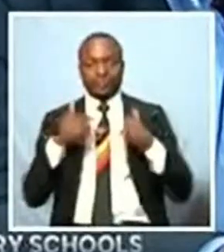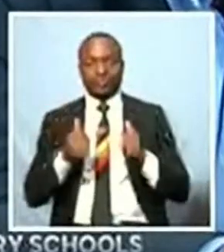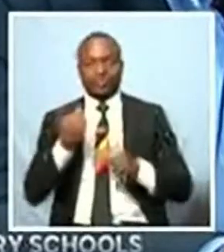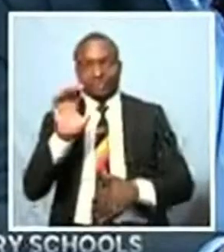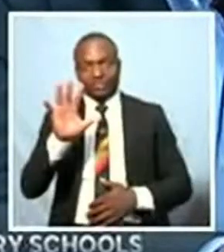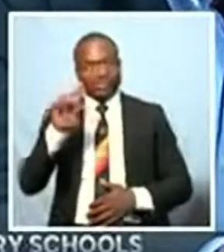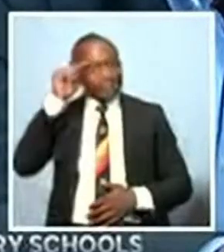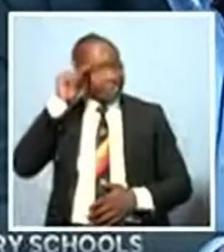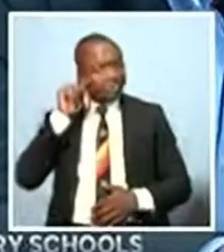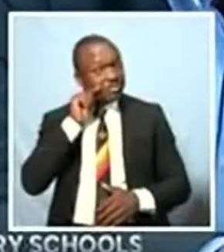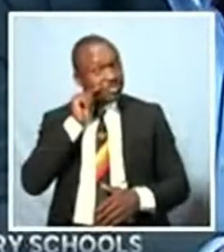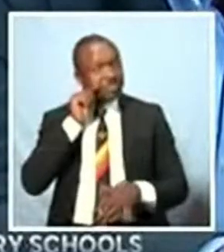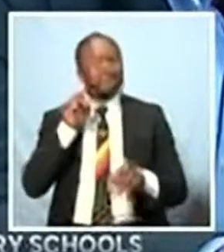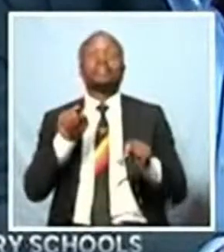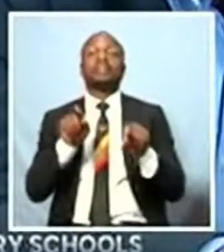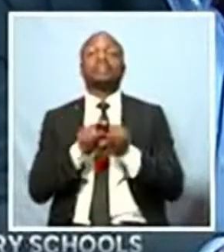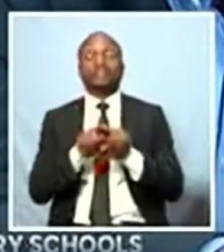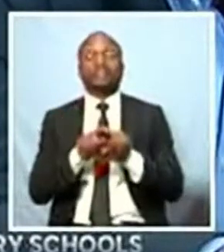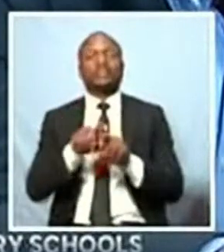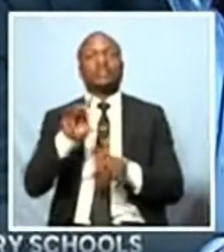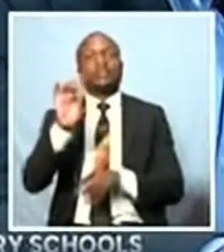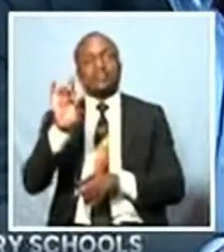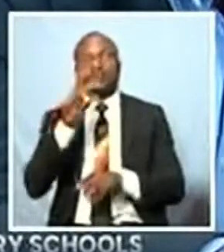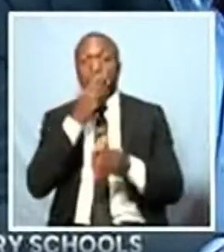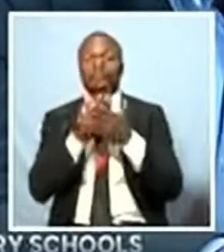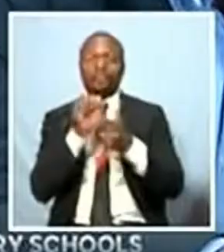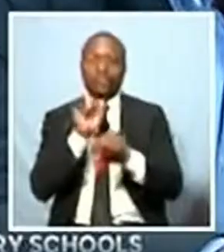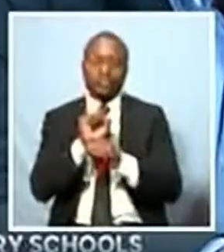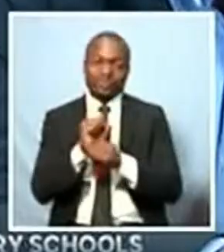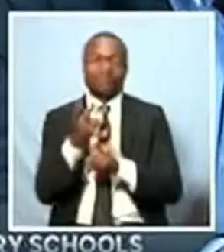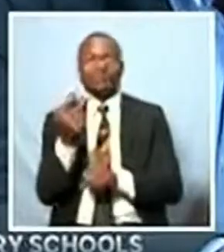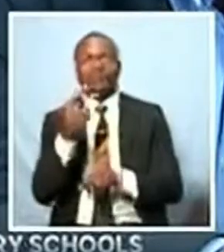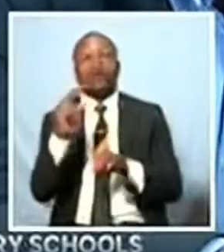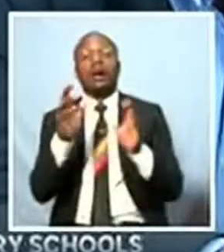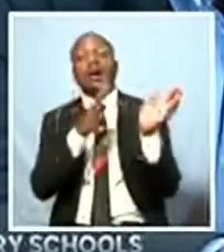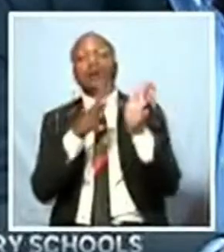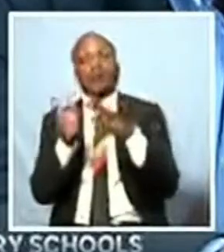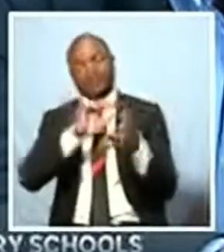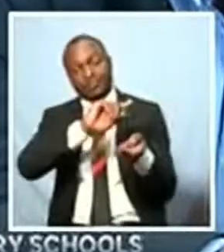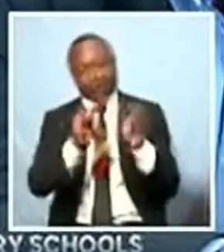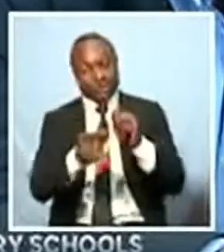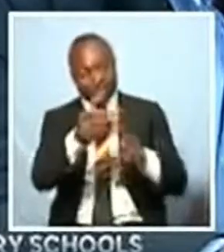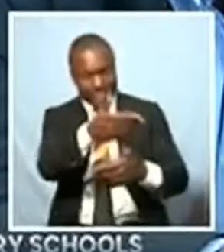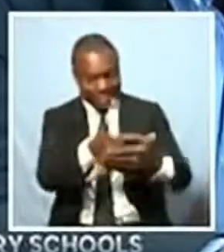gender equality, number 8, decent work, number 13, climate change. And all these